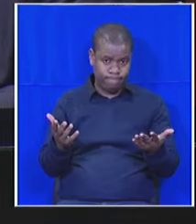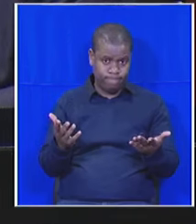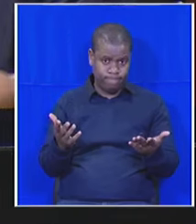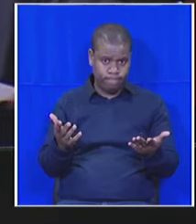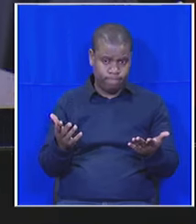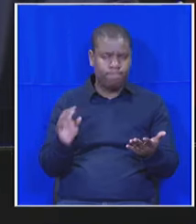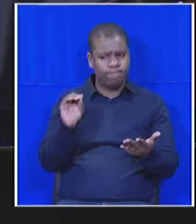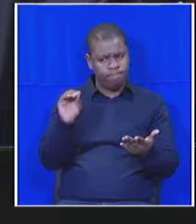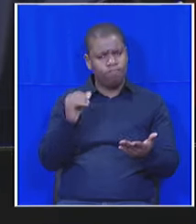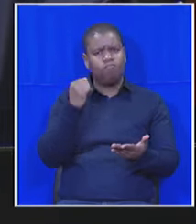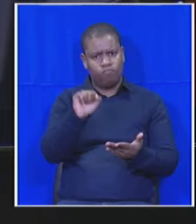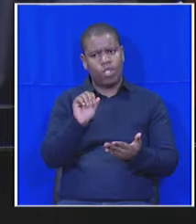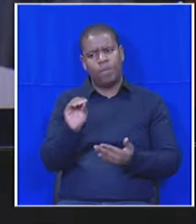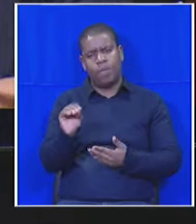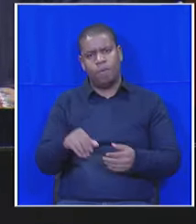There are objections.